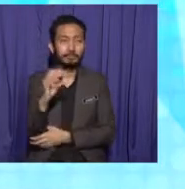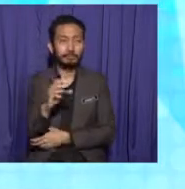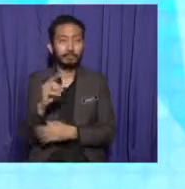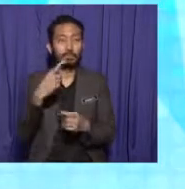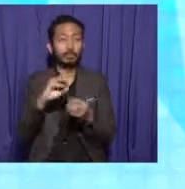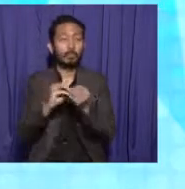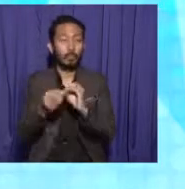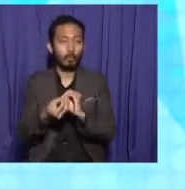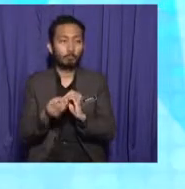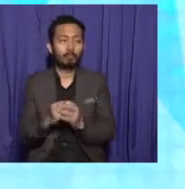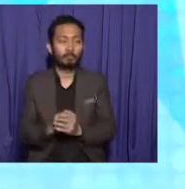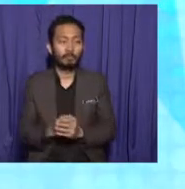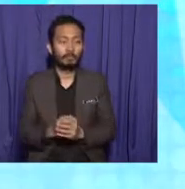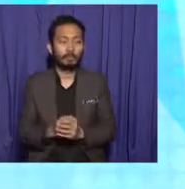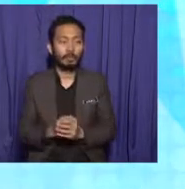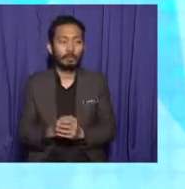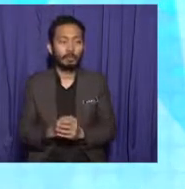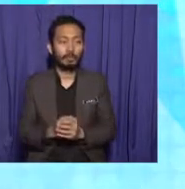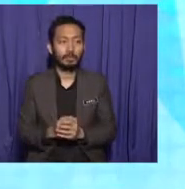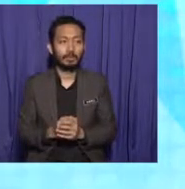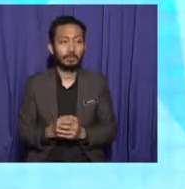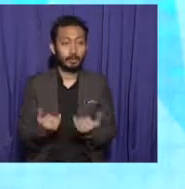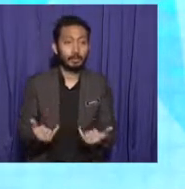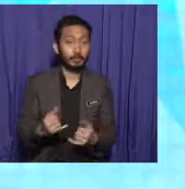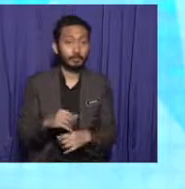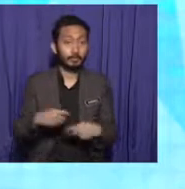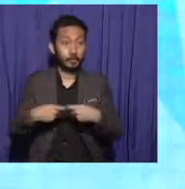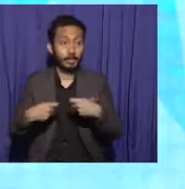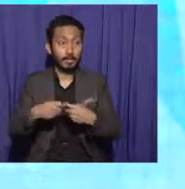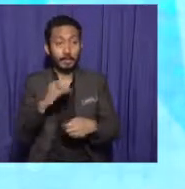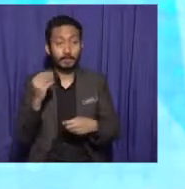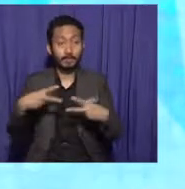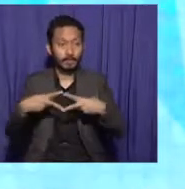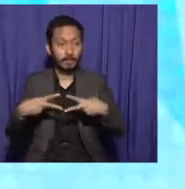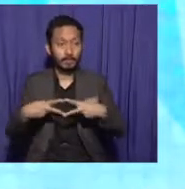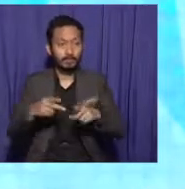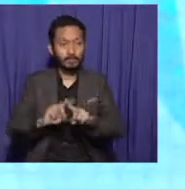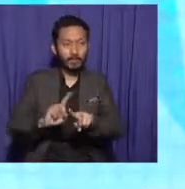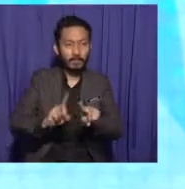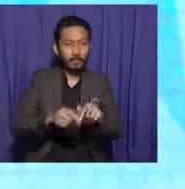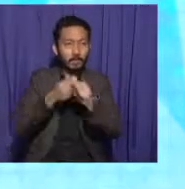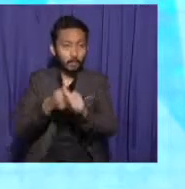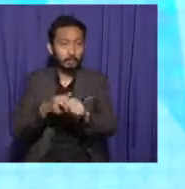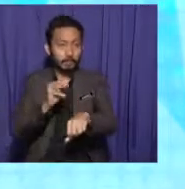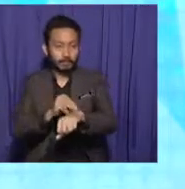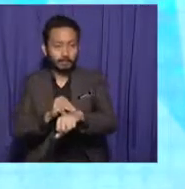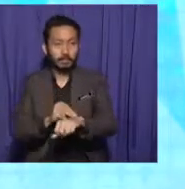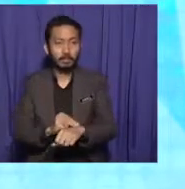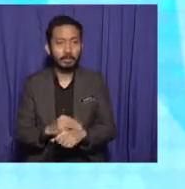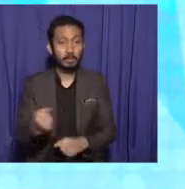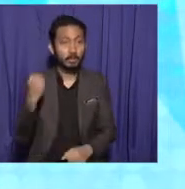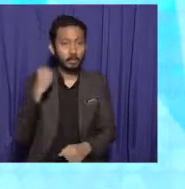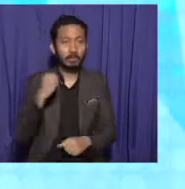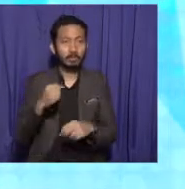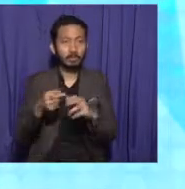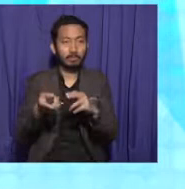hertz. Since the current and voltage vary with time, the power dissipated in the resistor also vary with